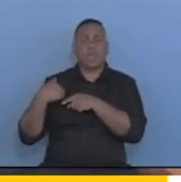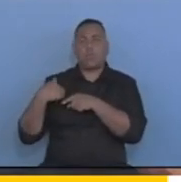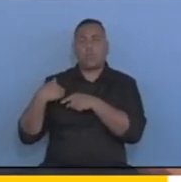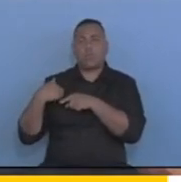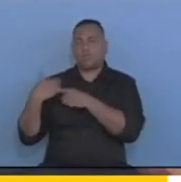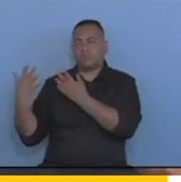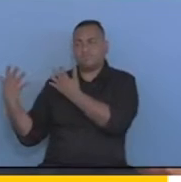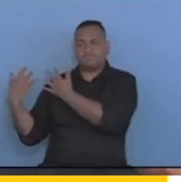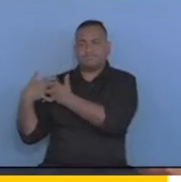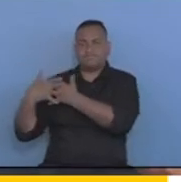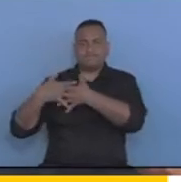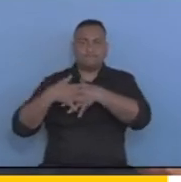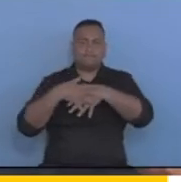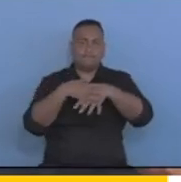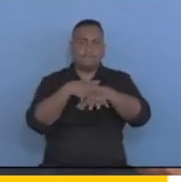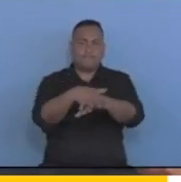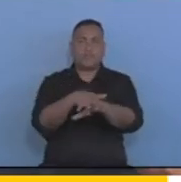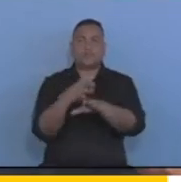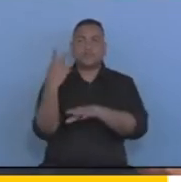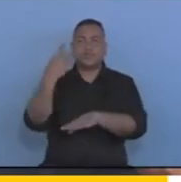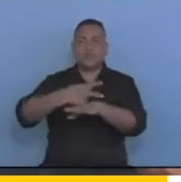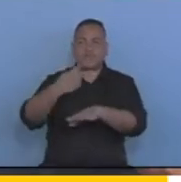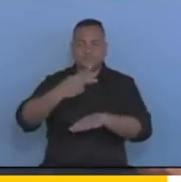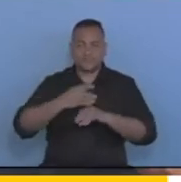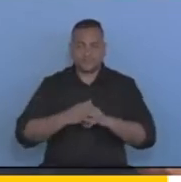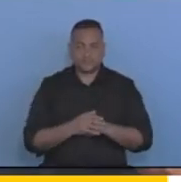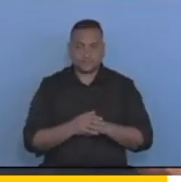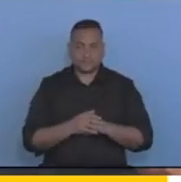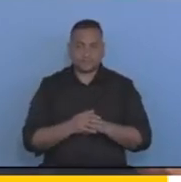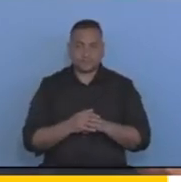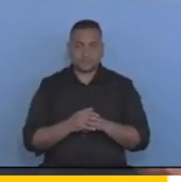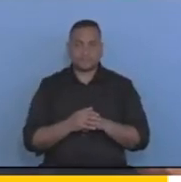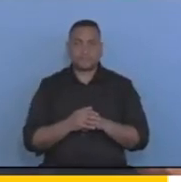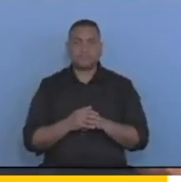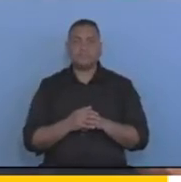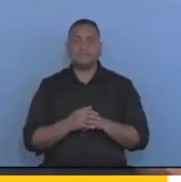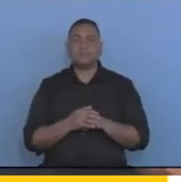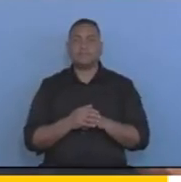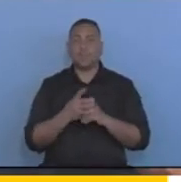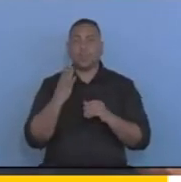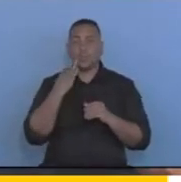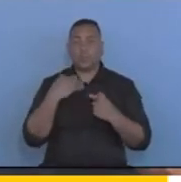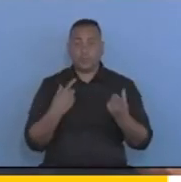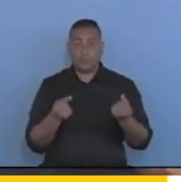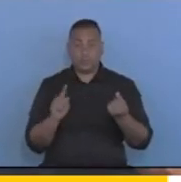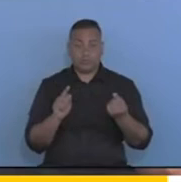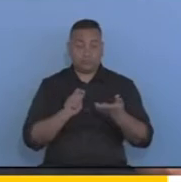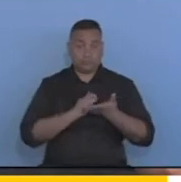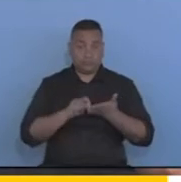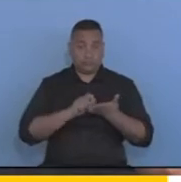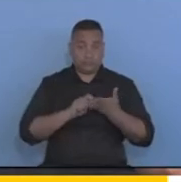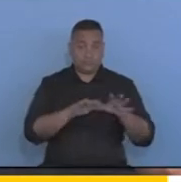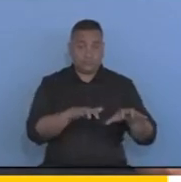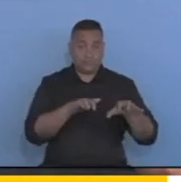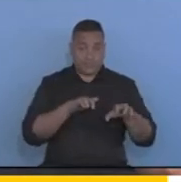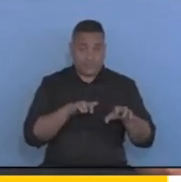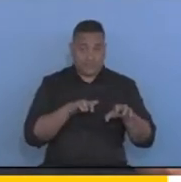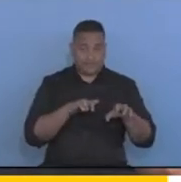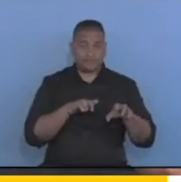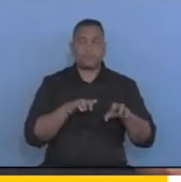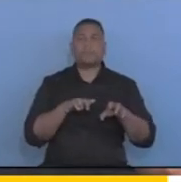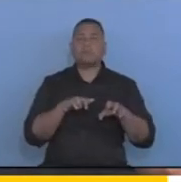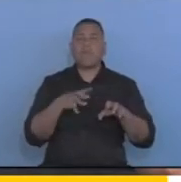for 2 days where will they do a written test, and of course they will do a practical